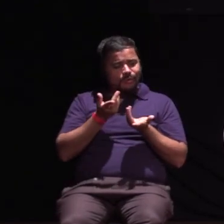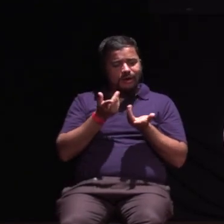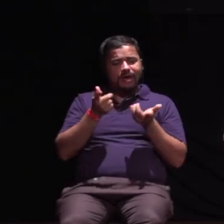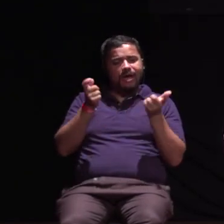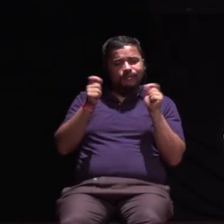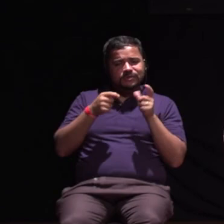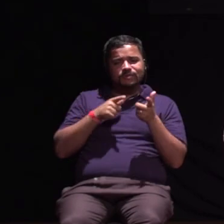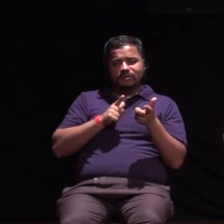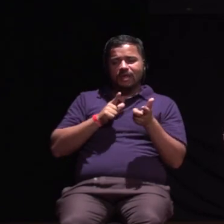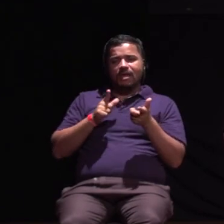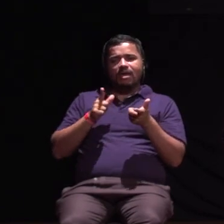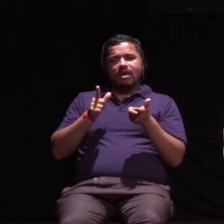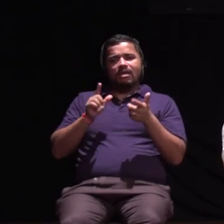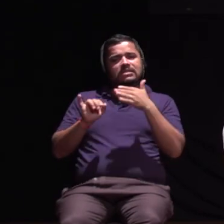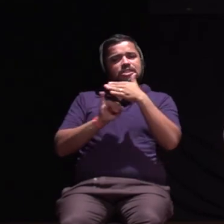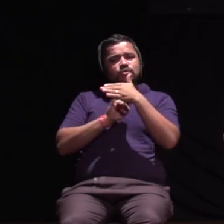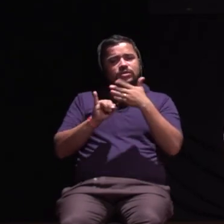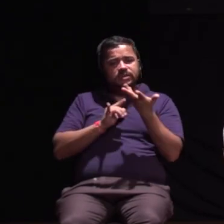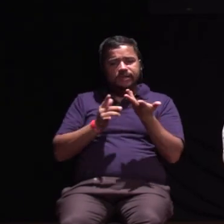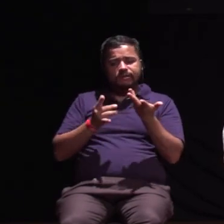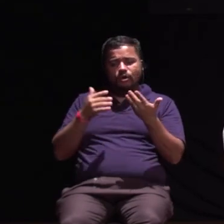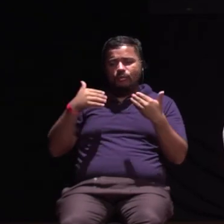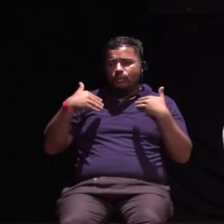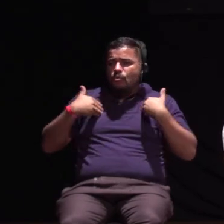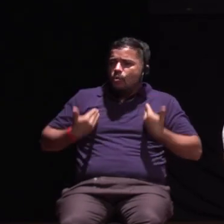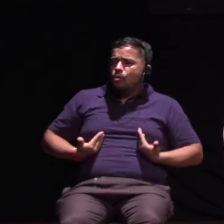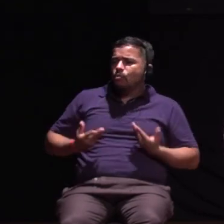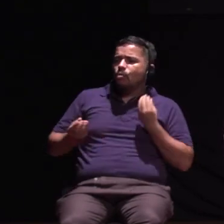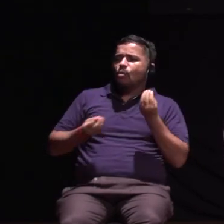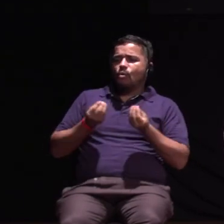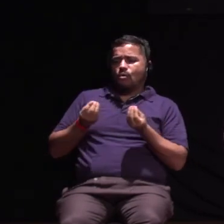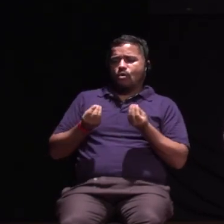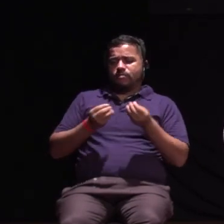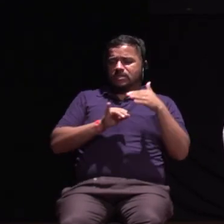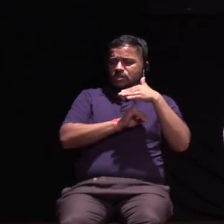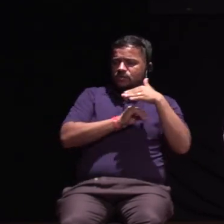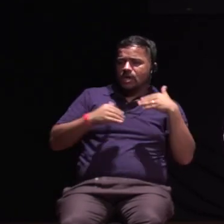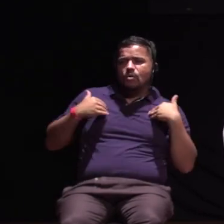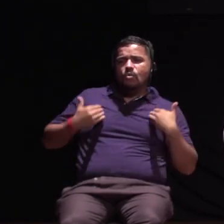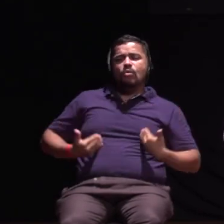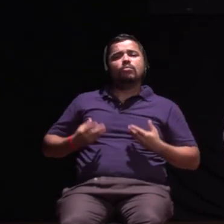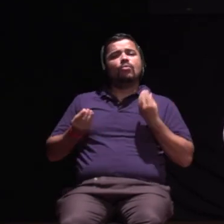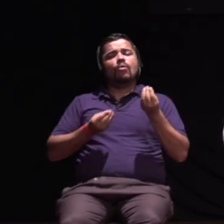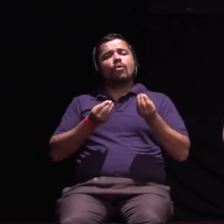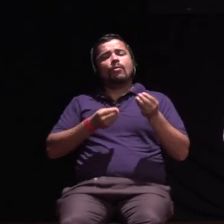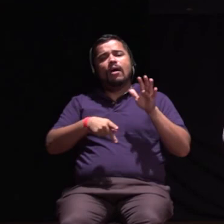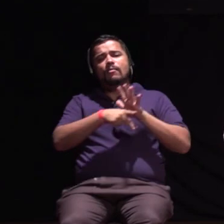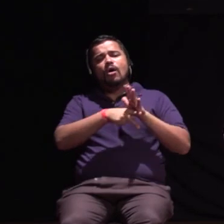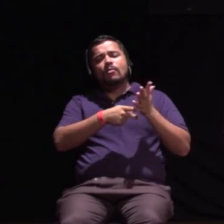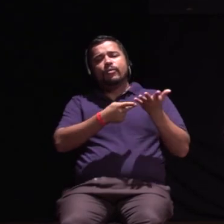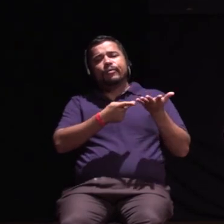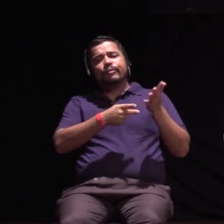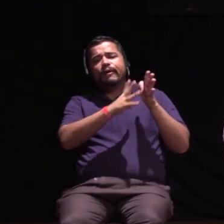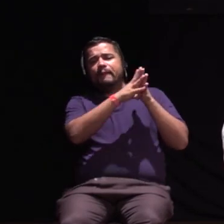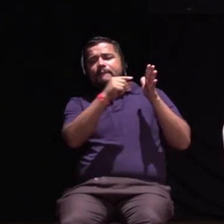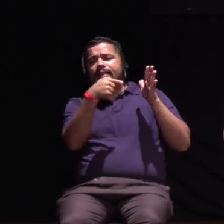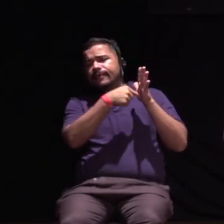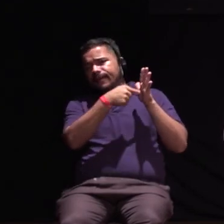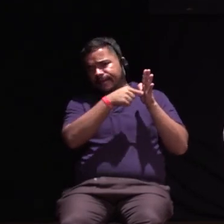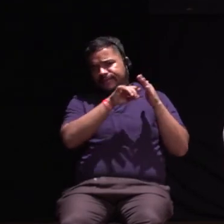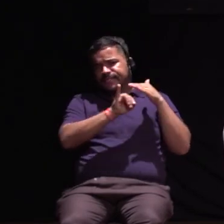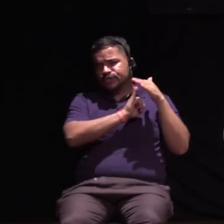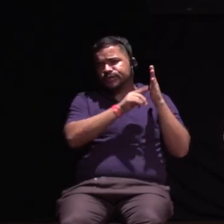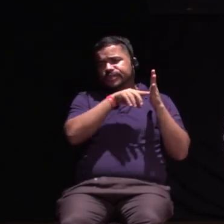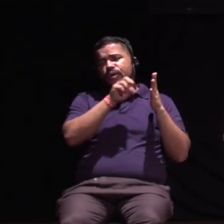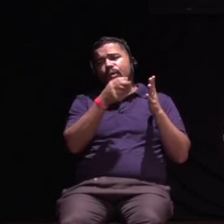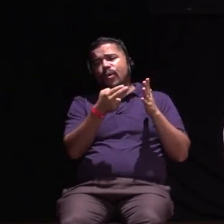the body can become both something that the institution desire, but also something that the institution fears so much. What